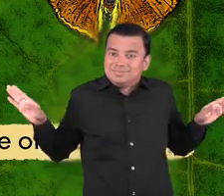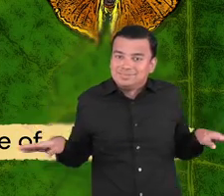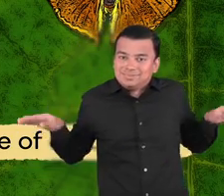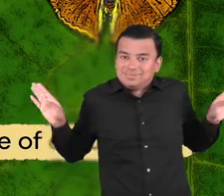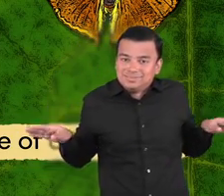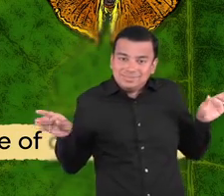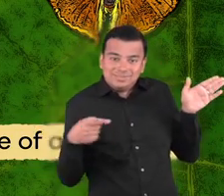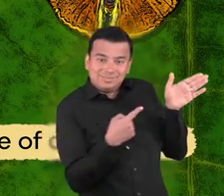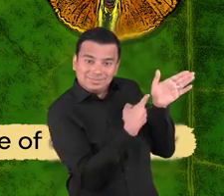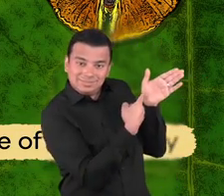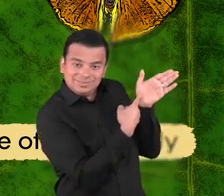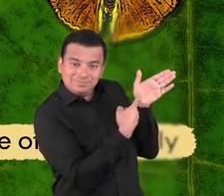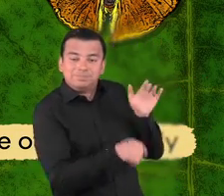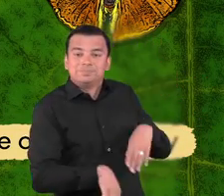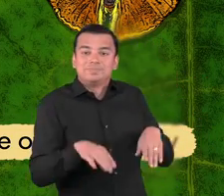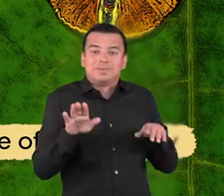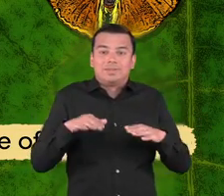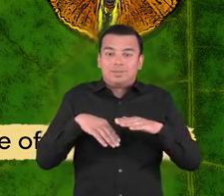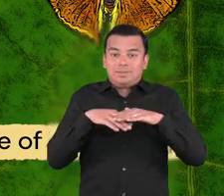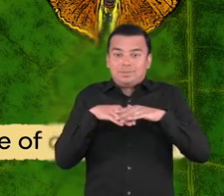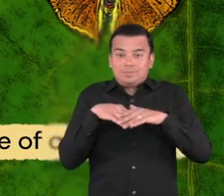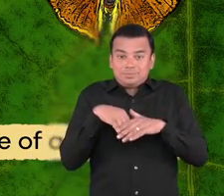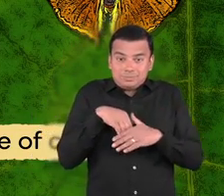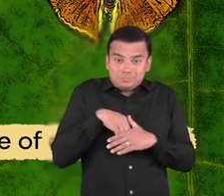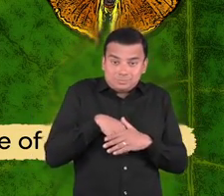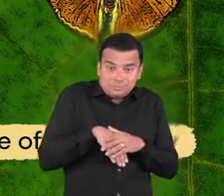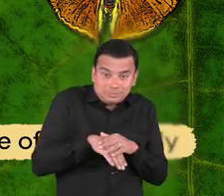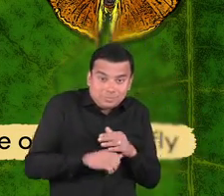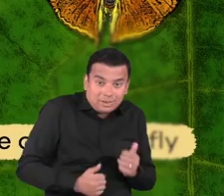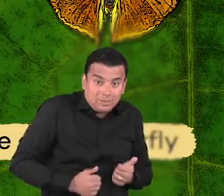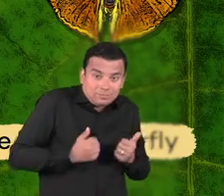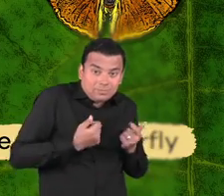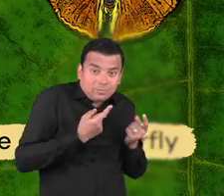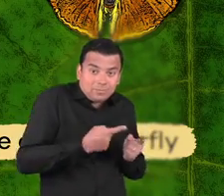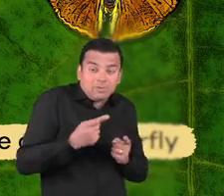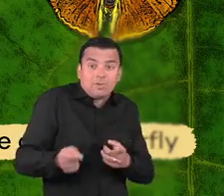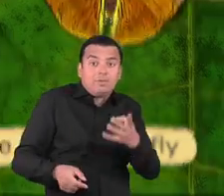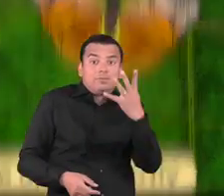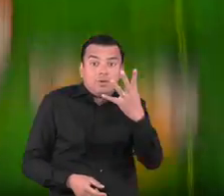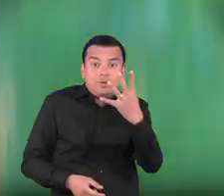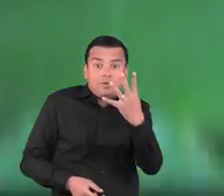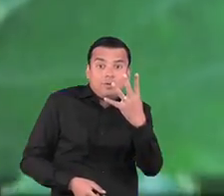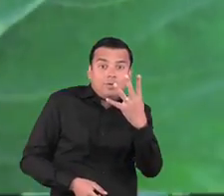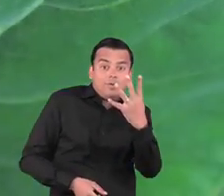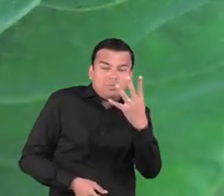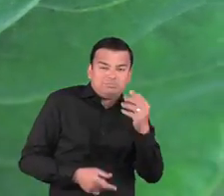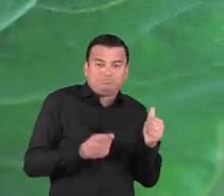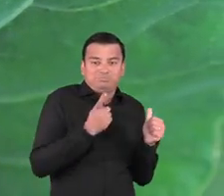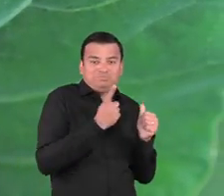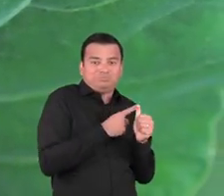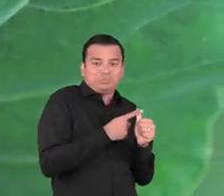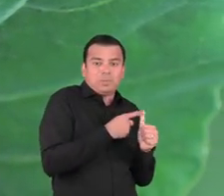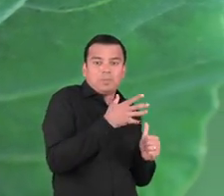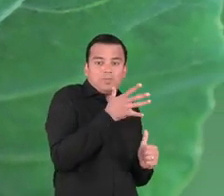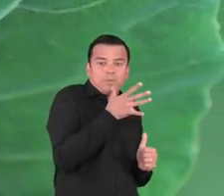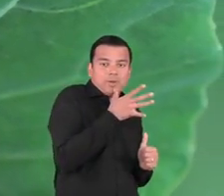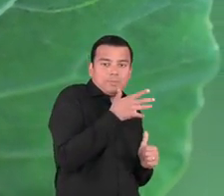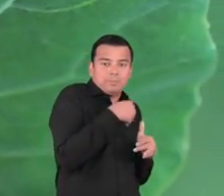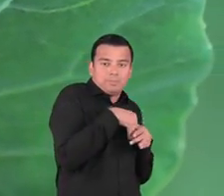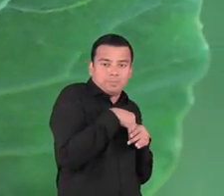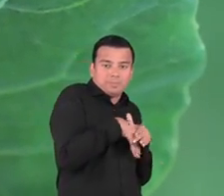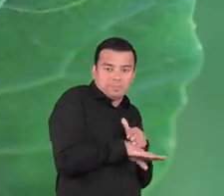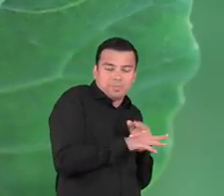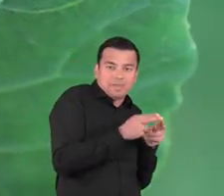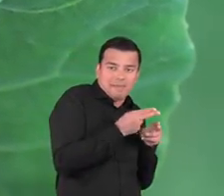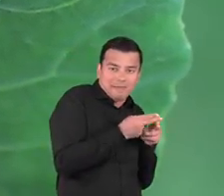butterfly. First, the female butterfly lays eggs on a plant. This is where a new butterfly